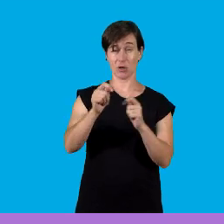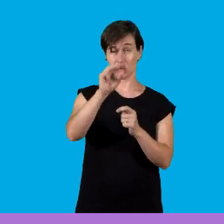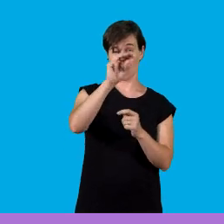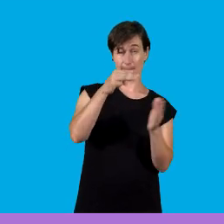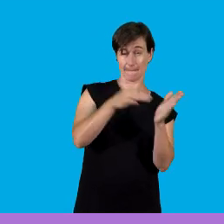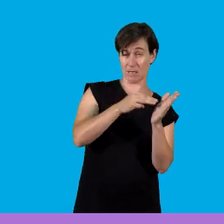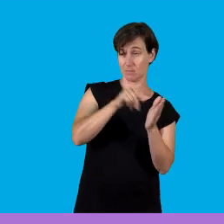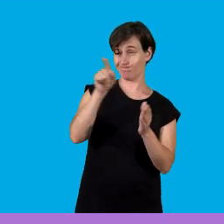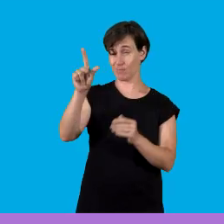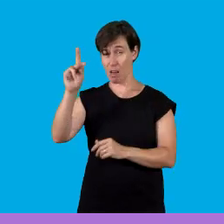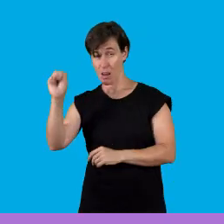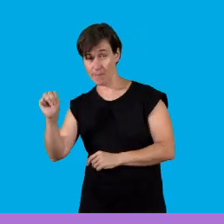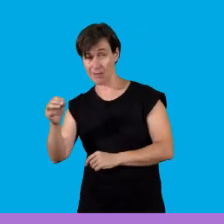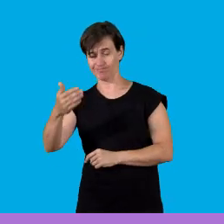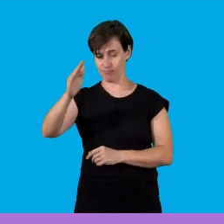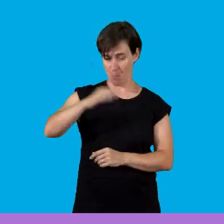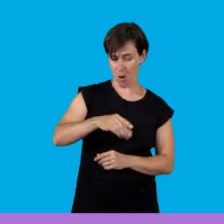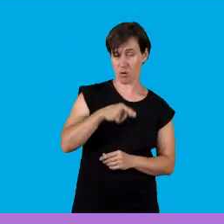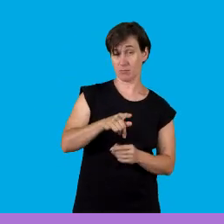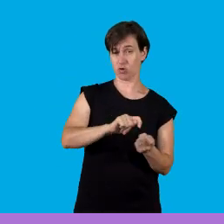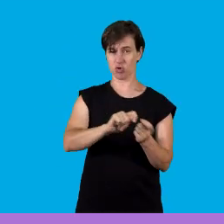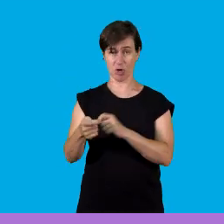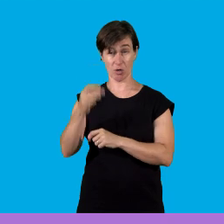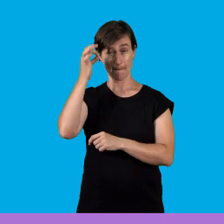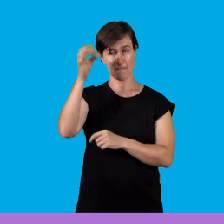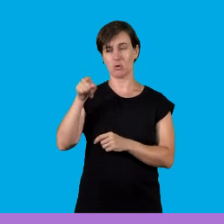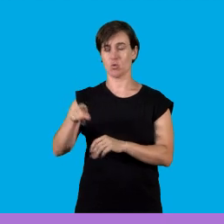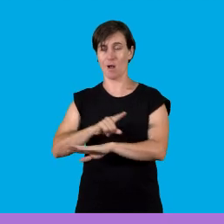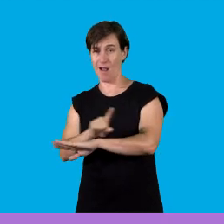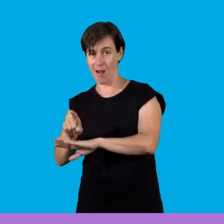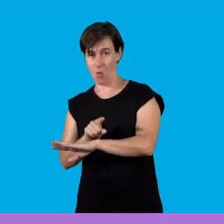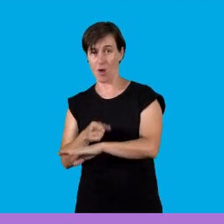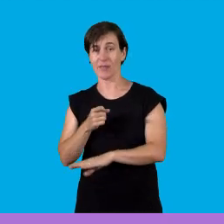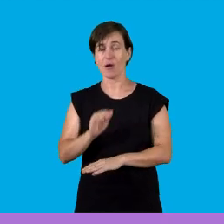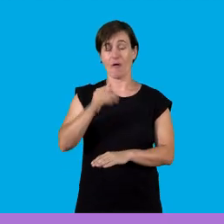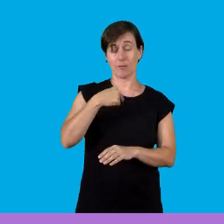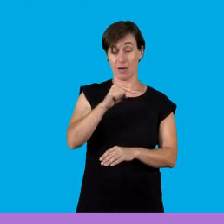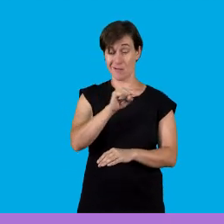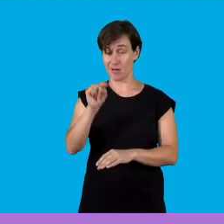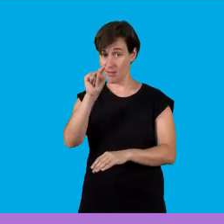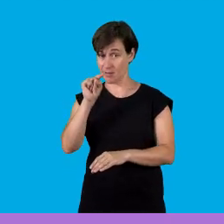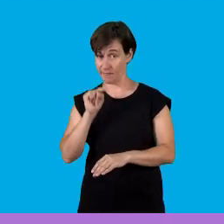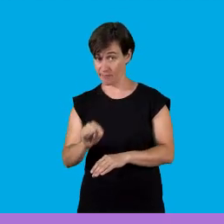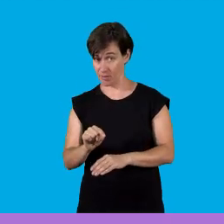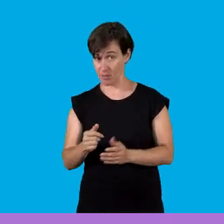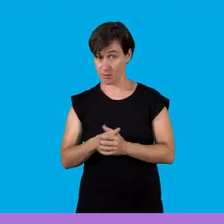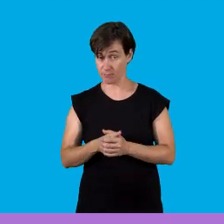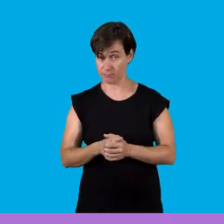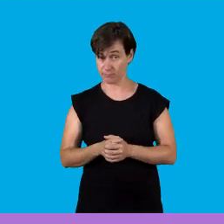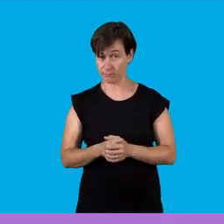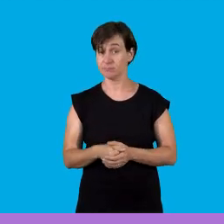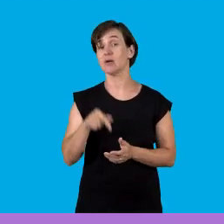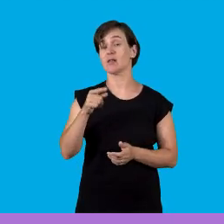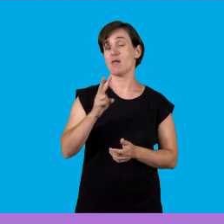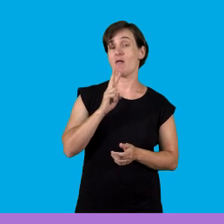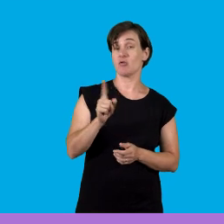my meters to kilometers. I converted my minutes into hours. And thereafter, I divided 0.8